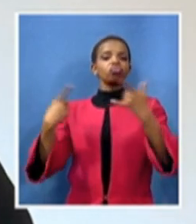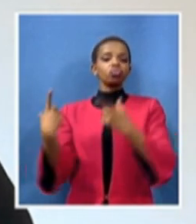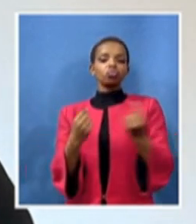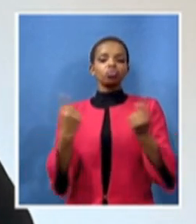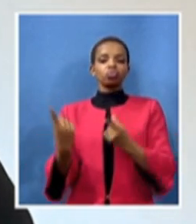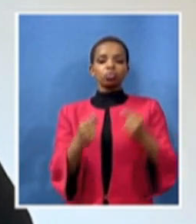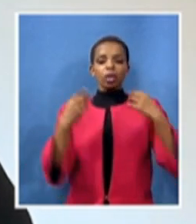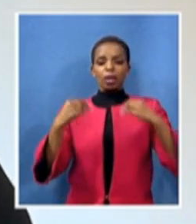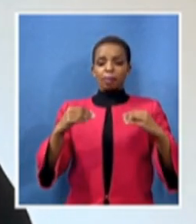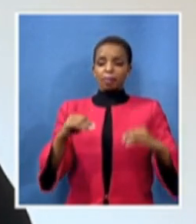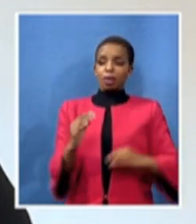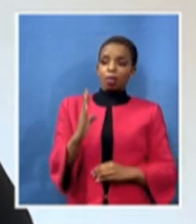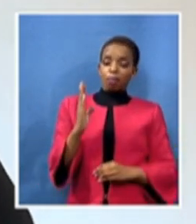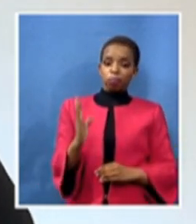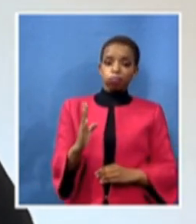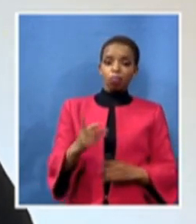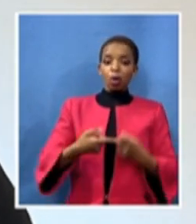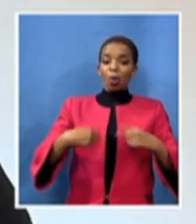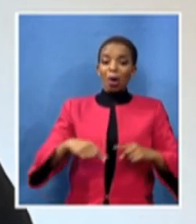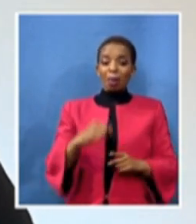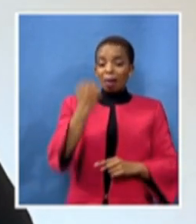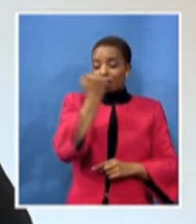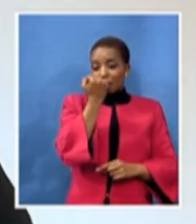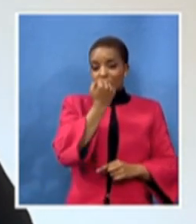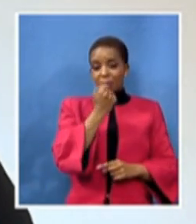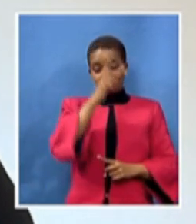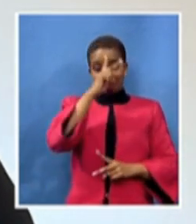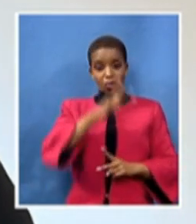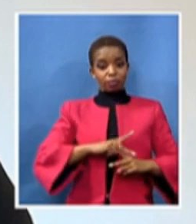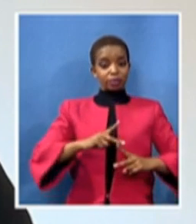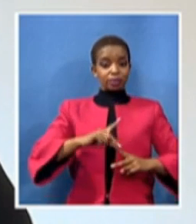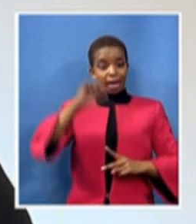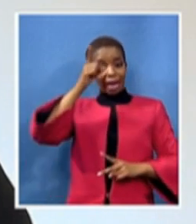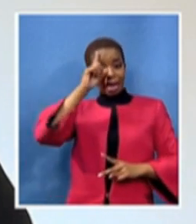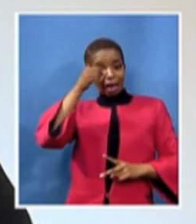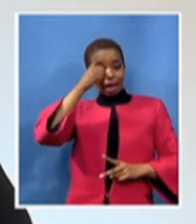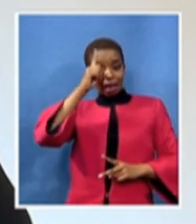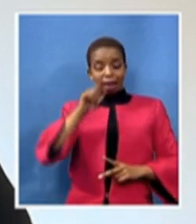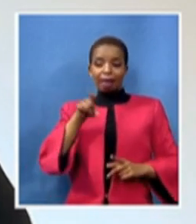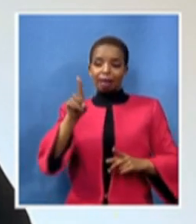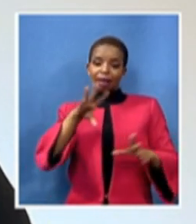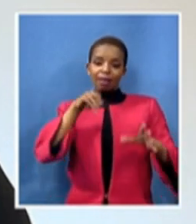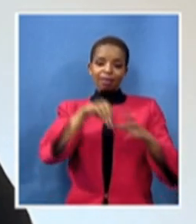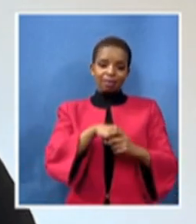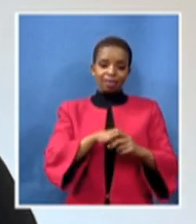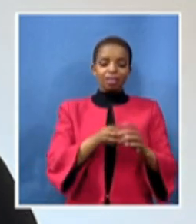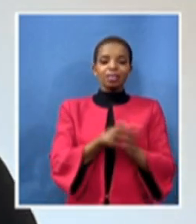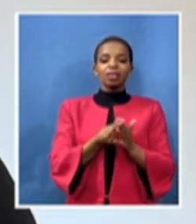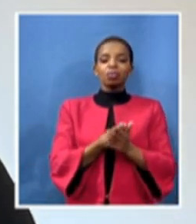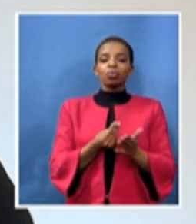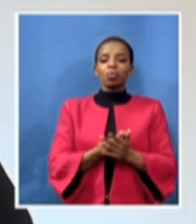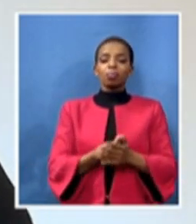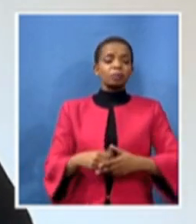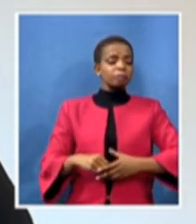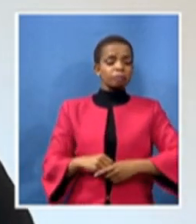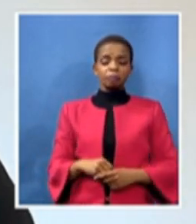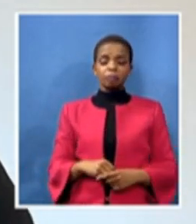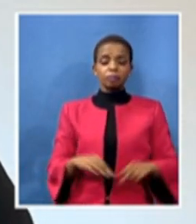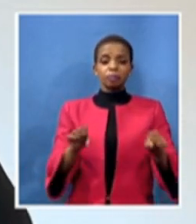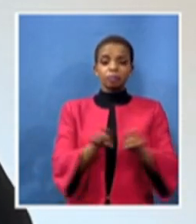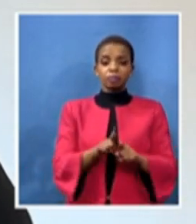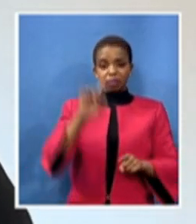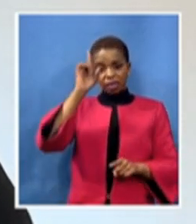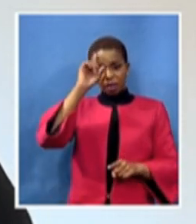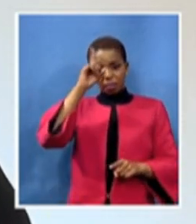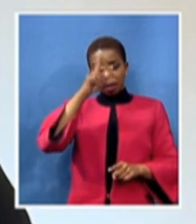black professionals into the mainstream of the economy, and black professionals should feel that their skills matter in the